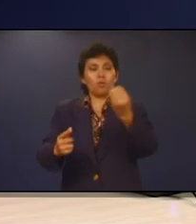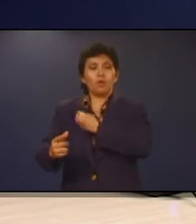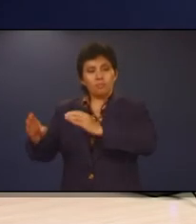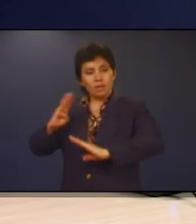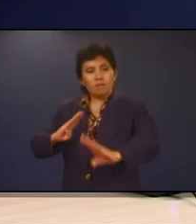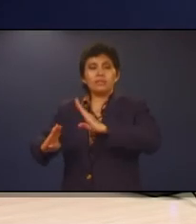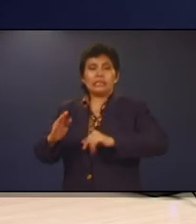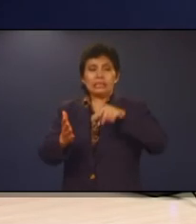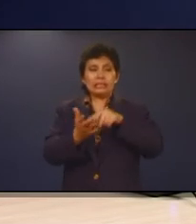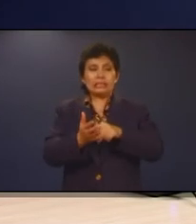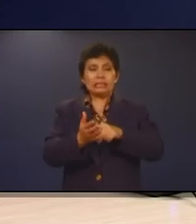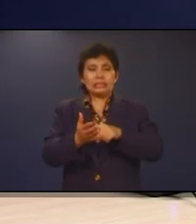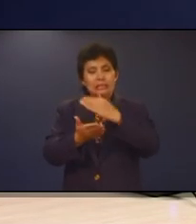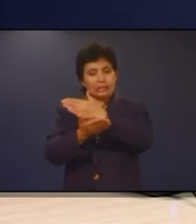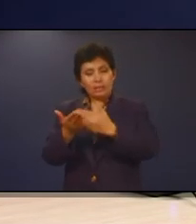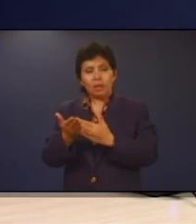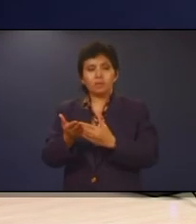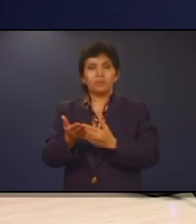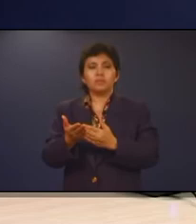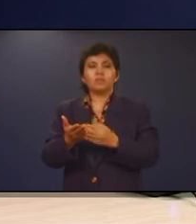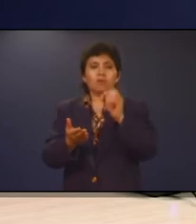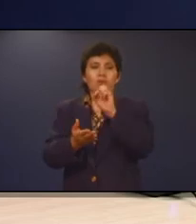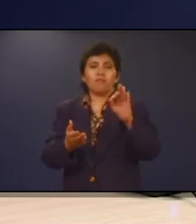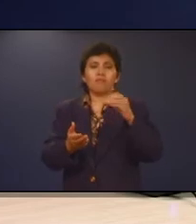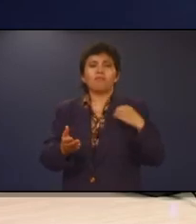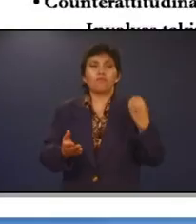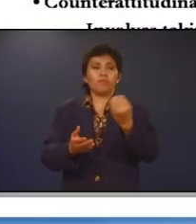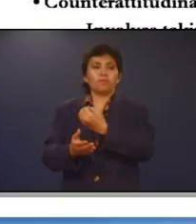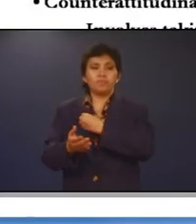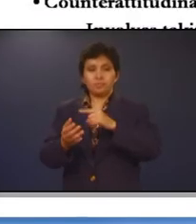some of the things that could influence us to act in such way.